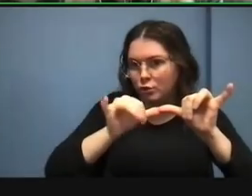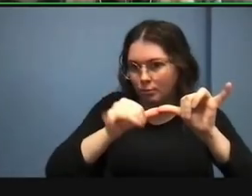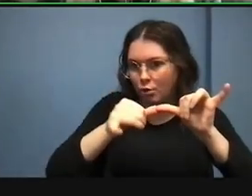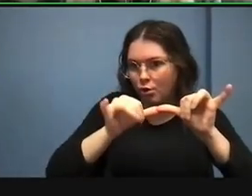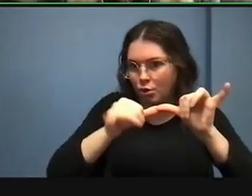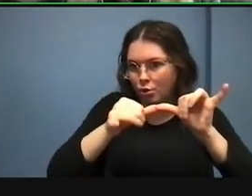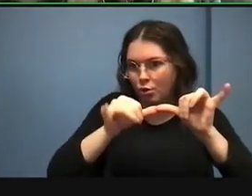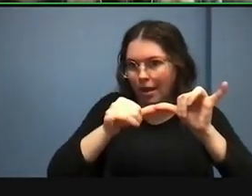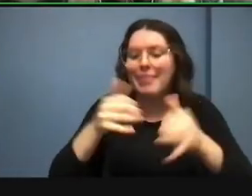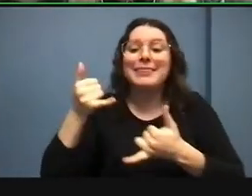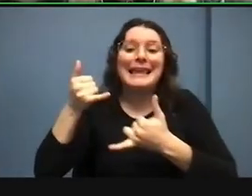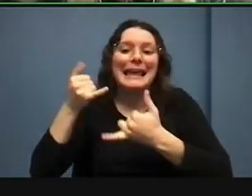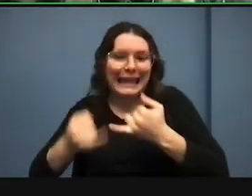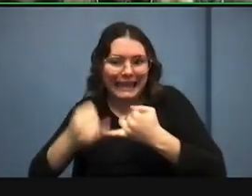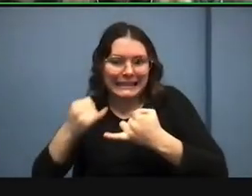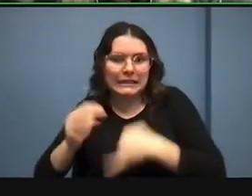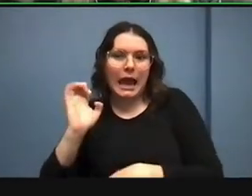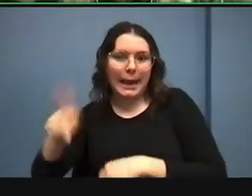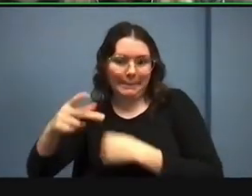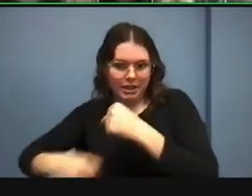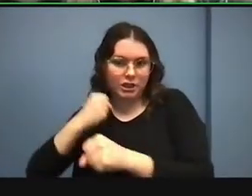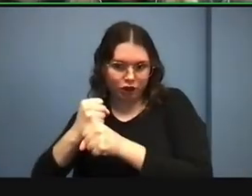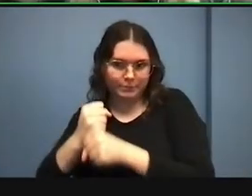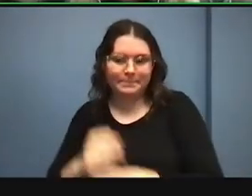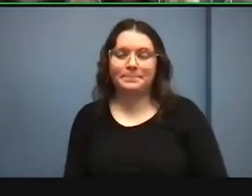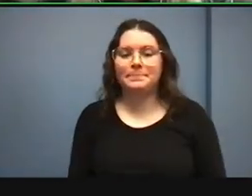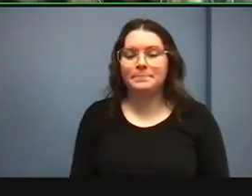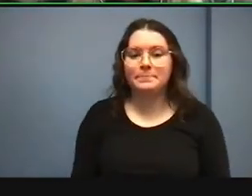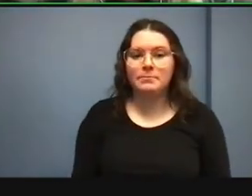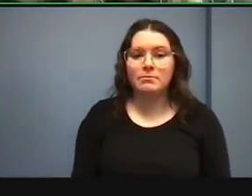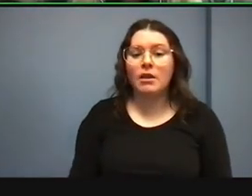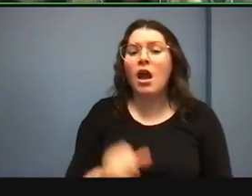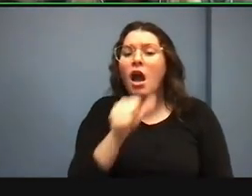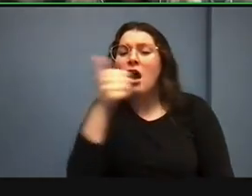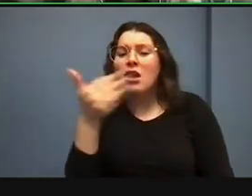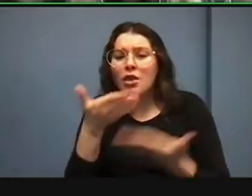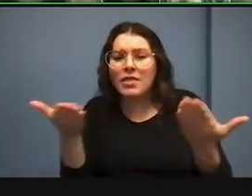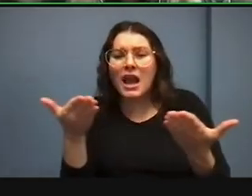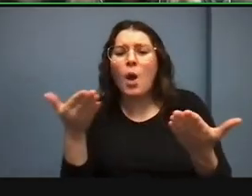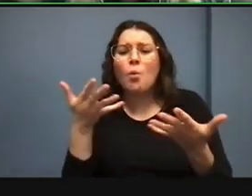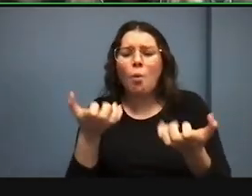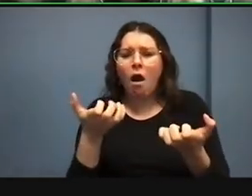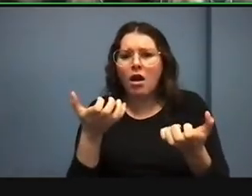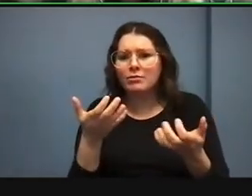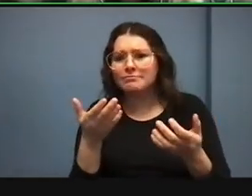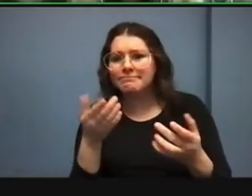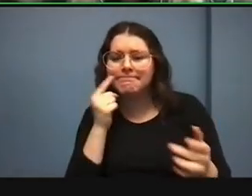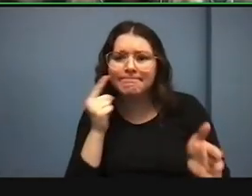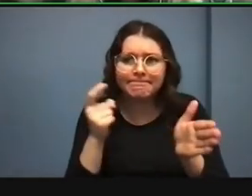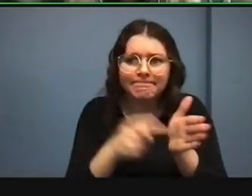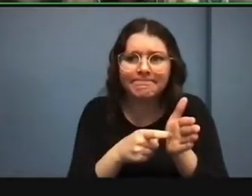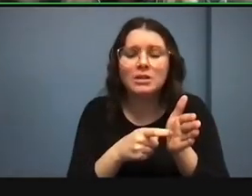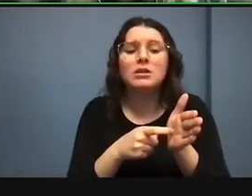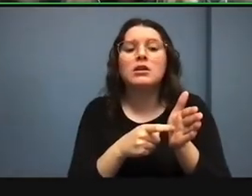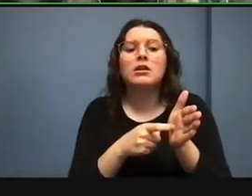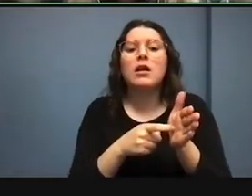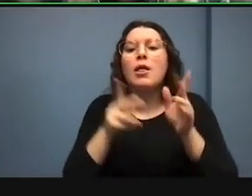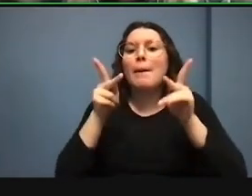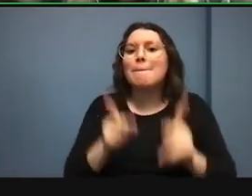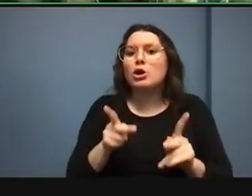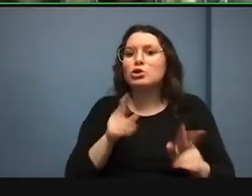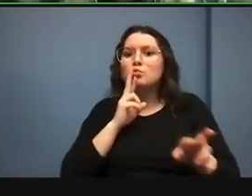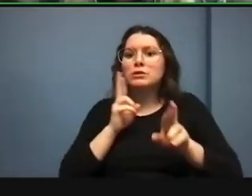at the end of the IEP year. The other thing I want to point out here is that persons responsible